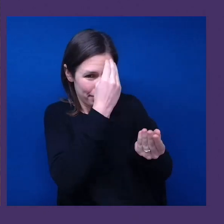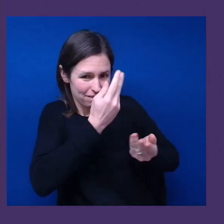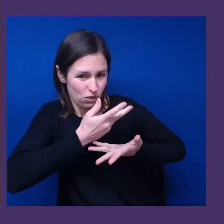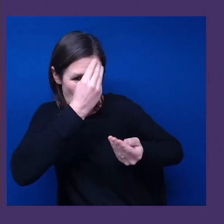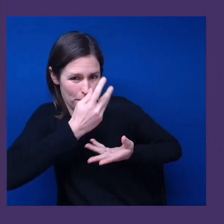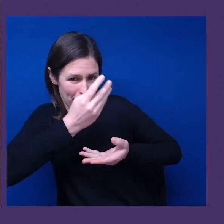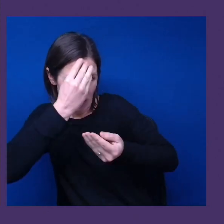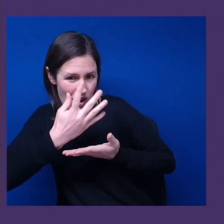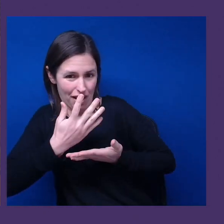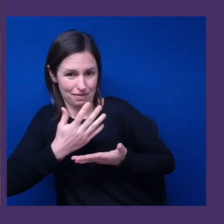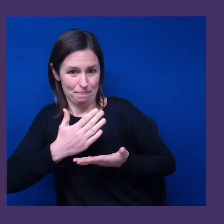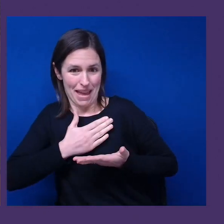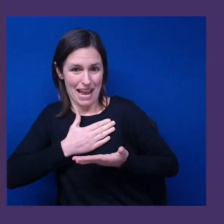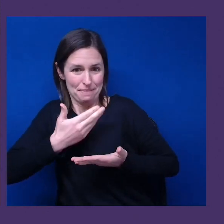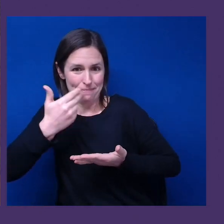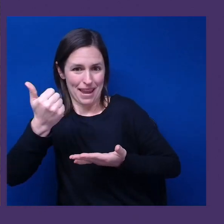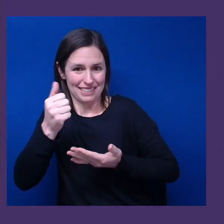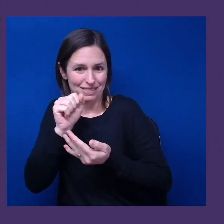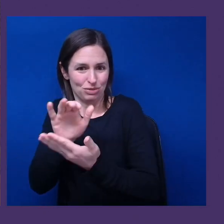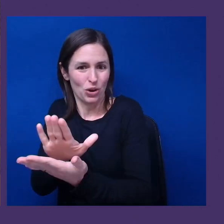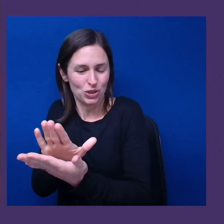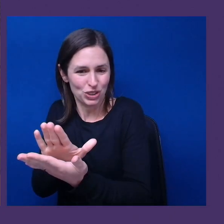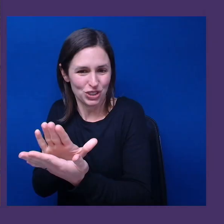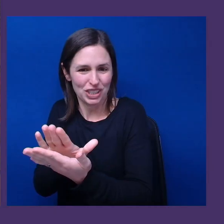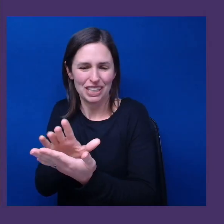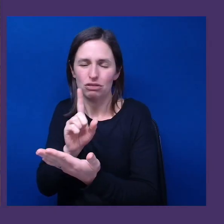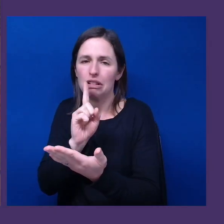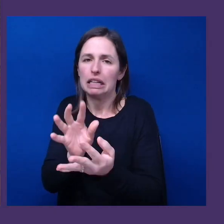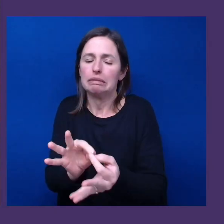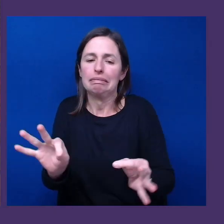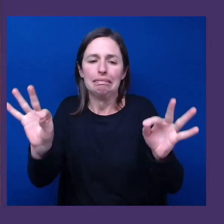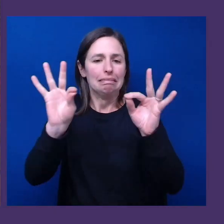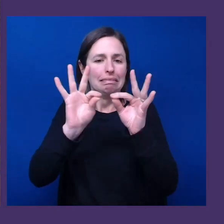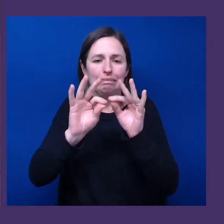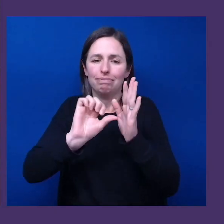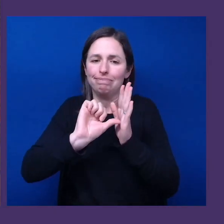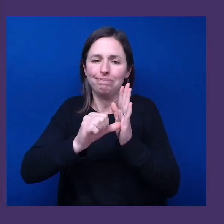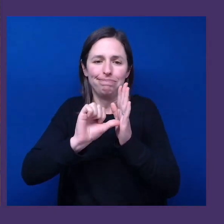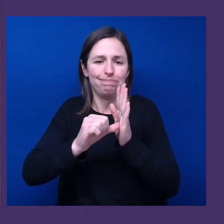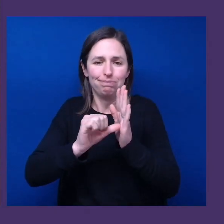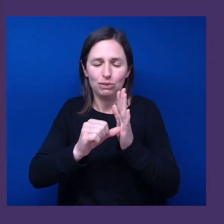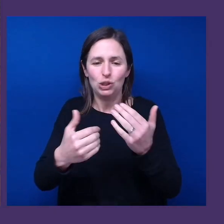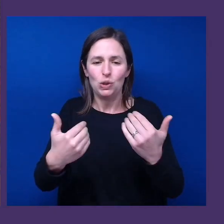completely agree, Anne. It's really essential to have a diverse workforce.